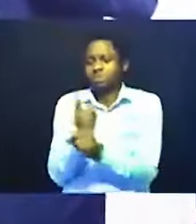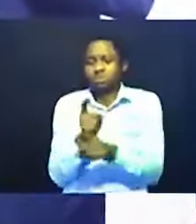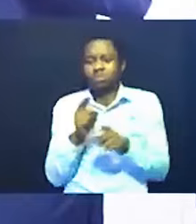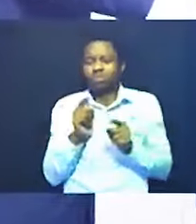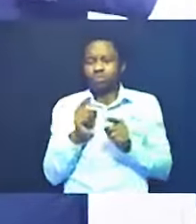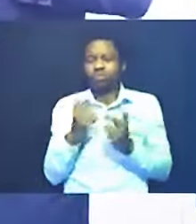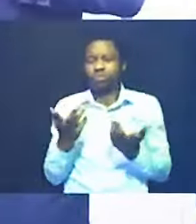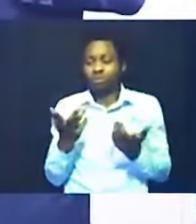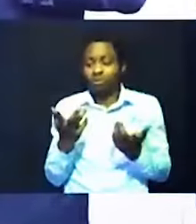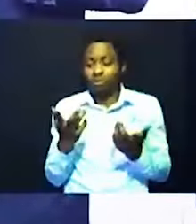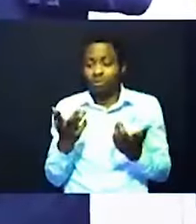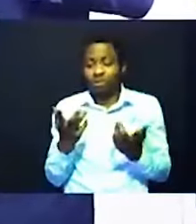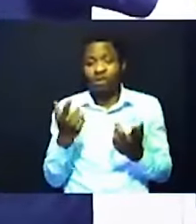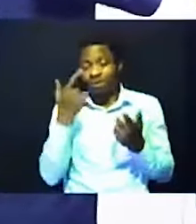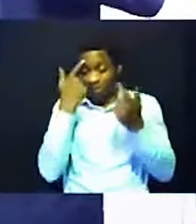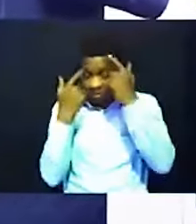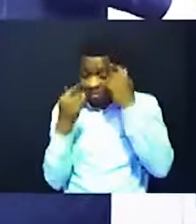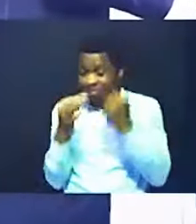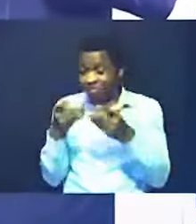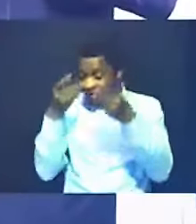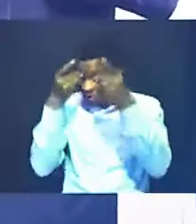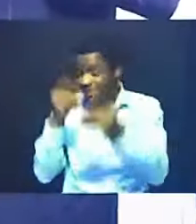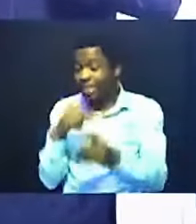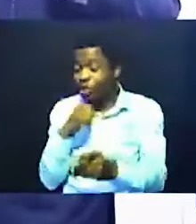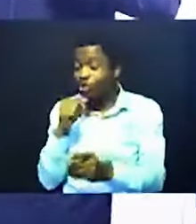consequence could be very